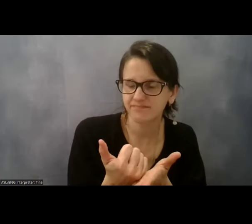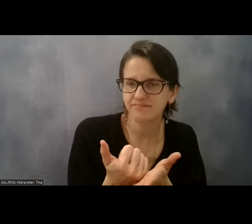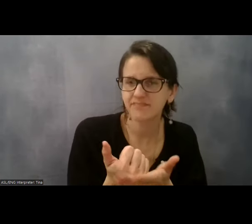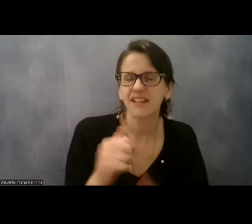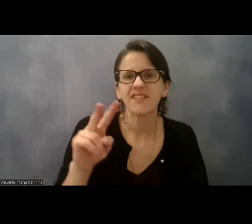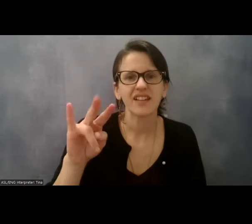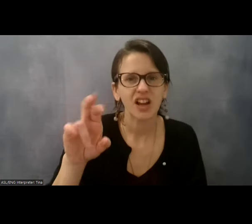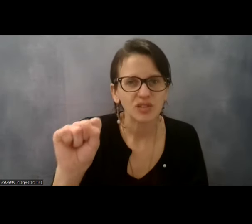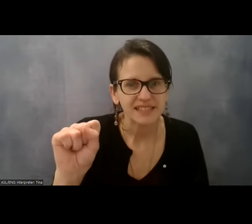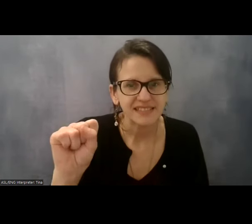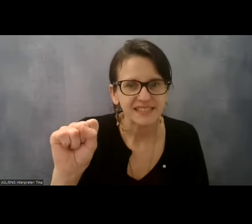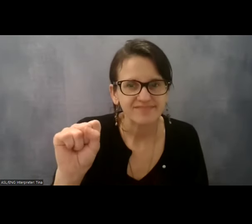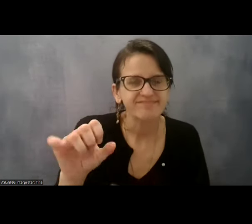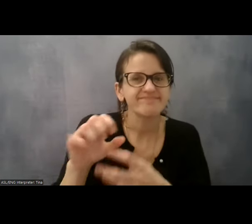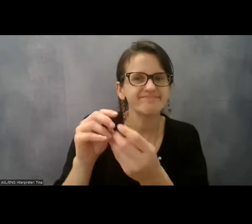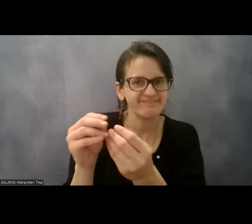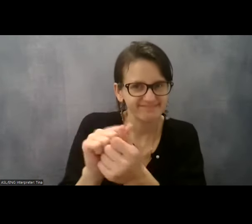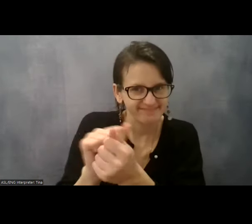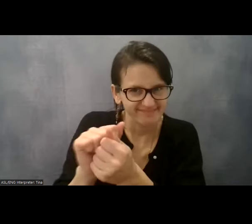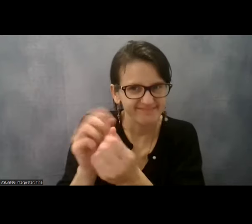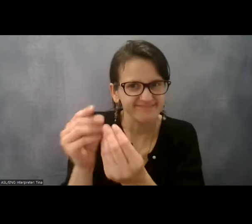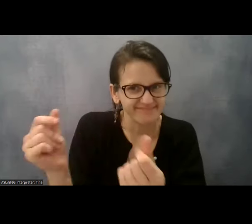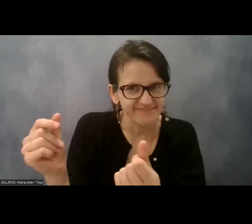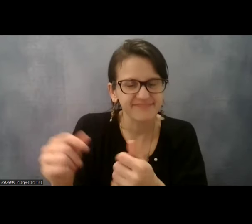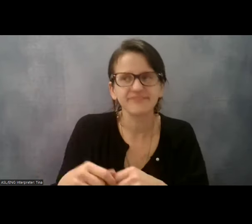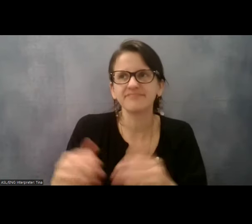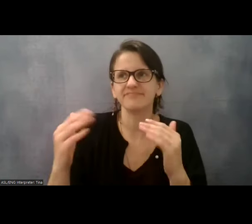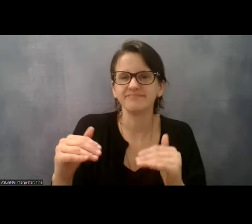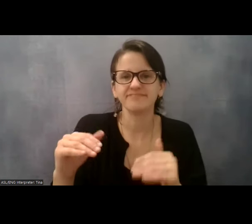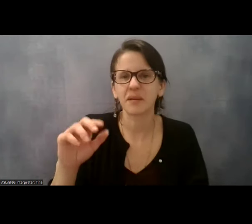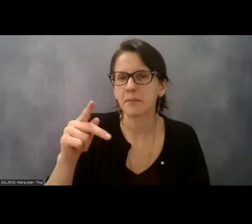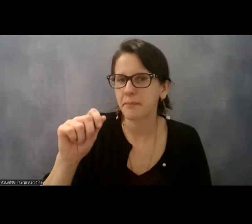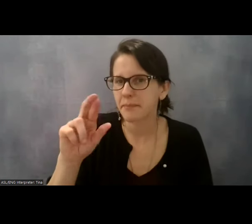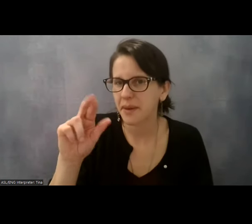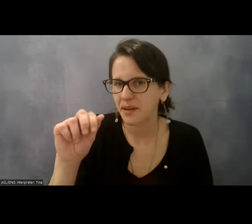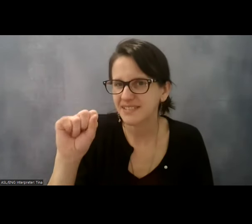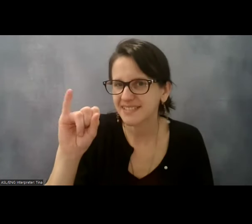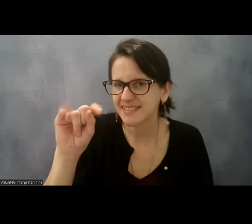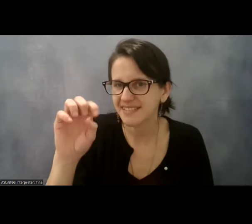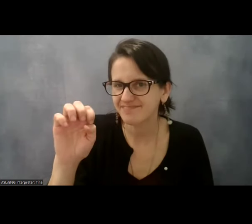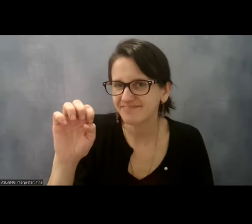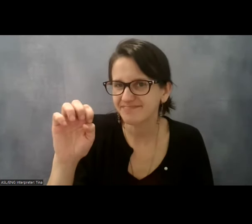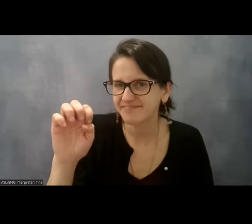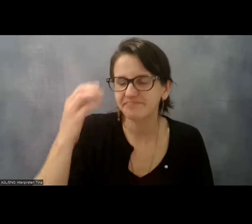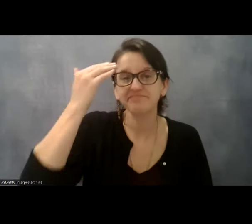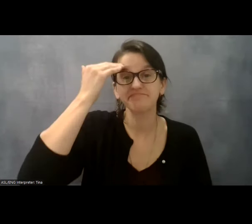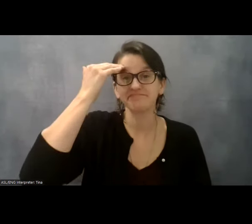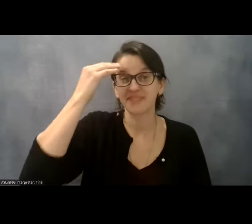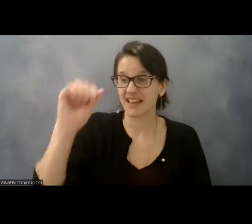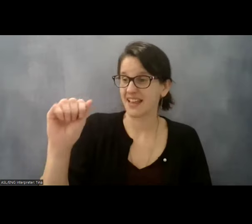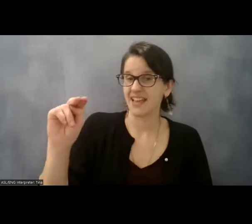is especially interesting because our antibiotics are becoming increasingly ineffective because we have this prevalence